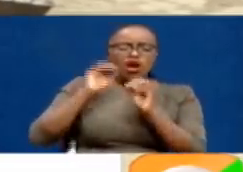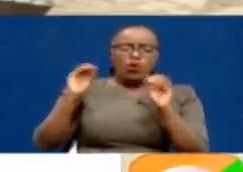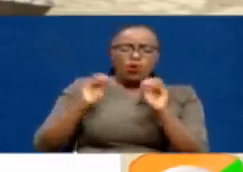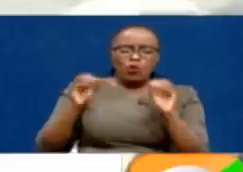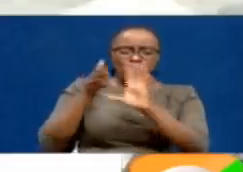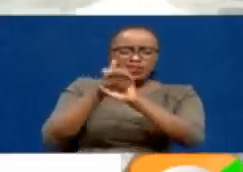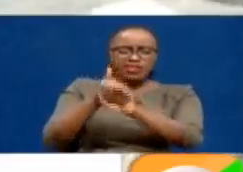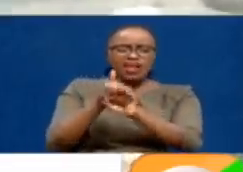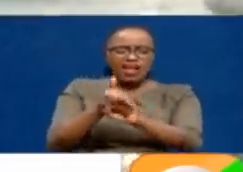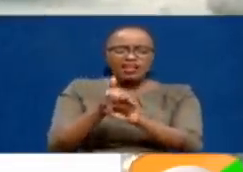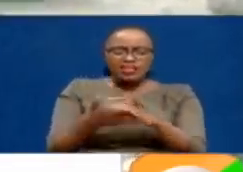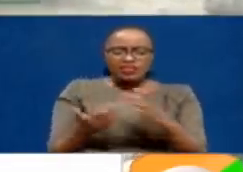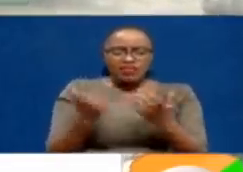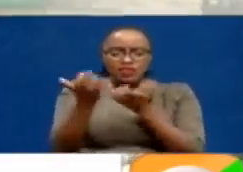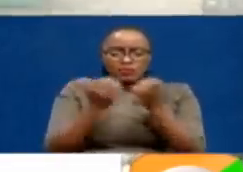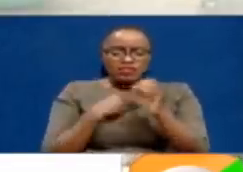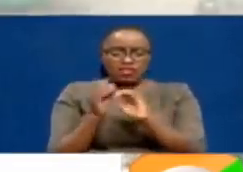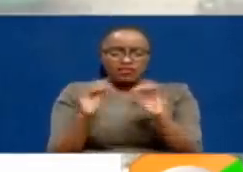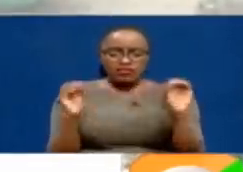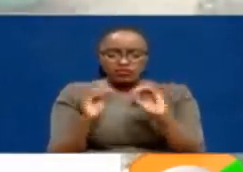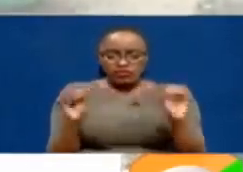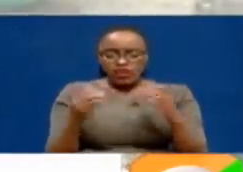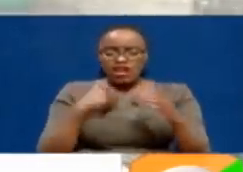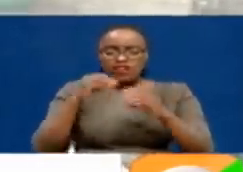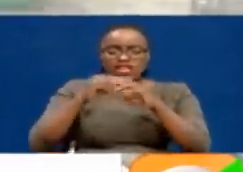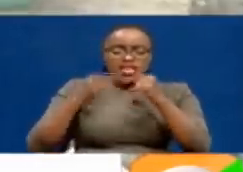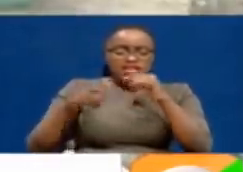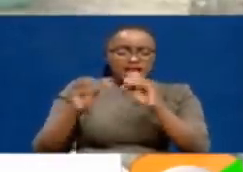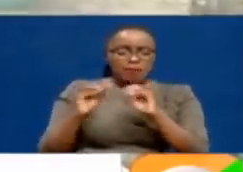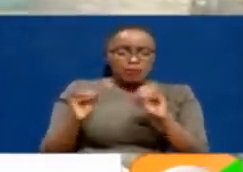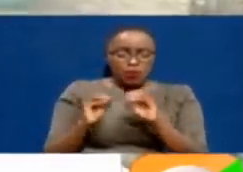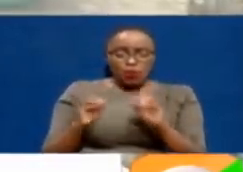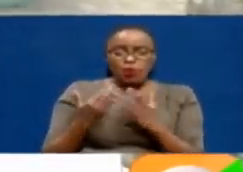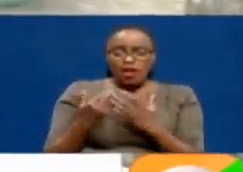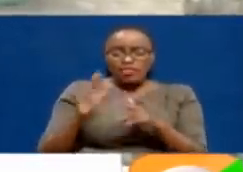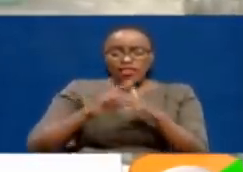in the handshake. No business, no income, and the fruits